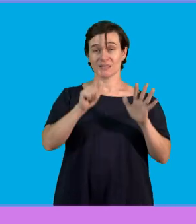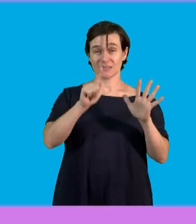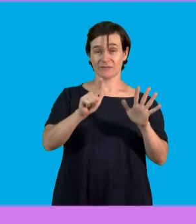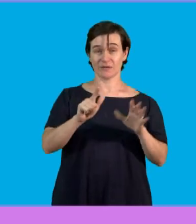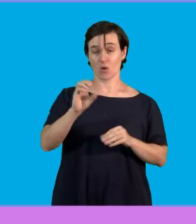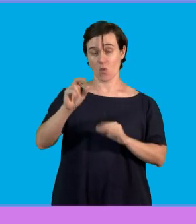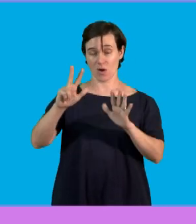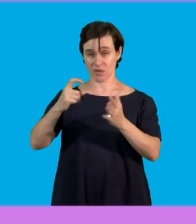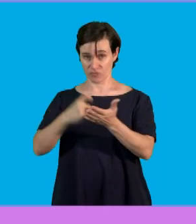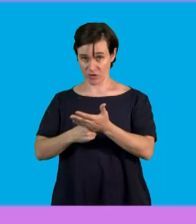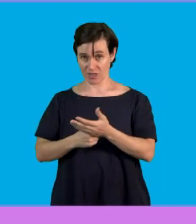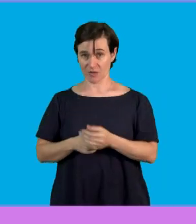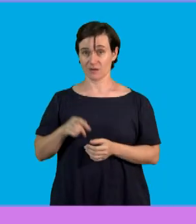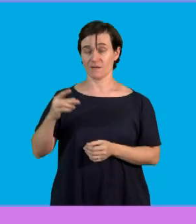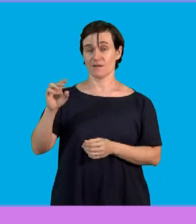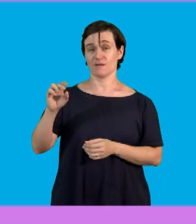54,708 rand